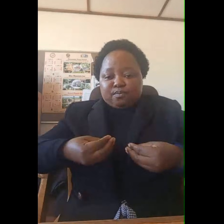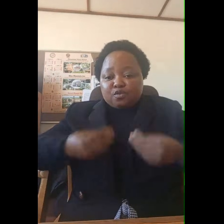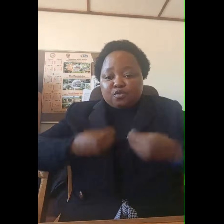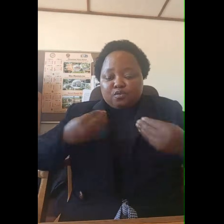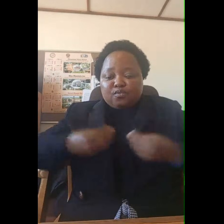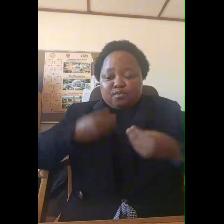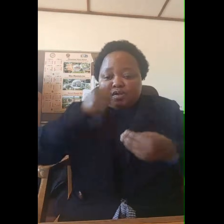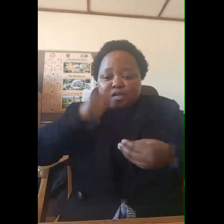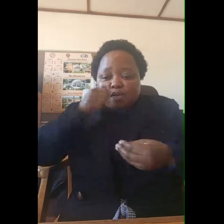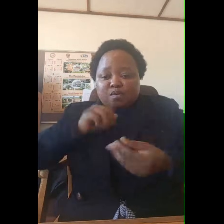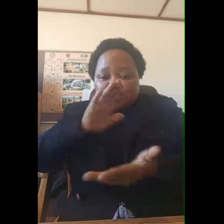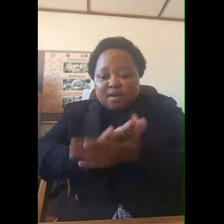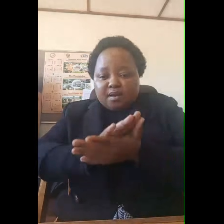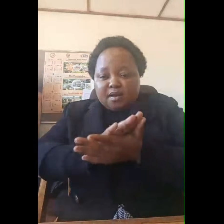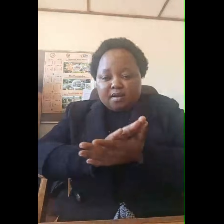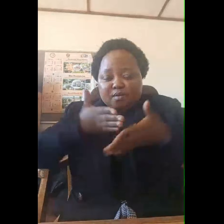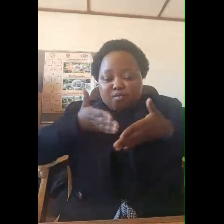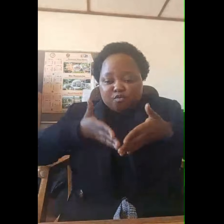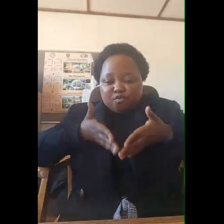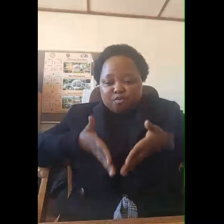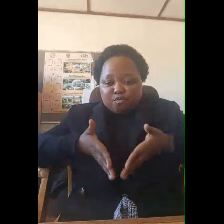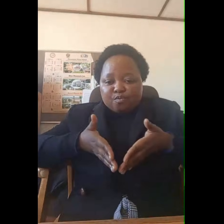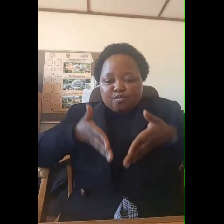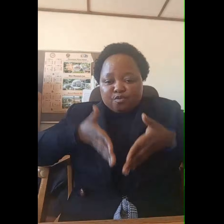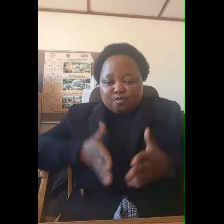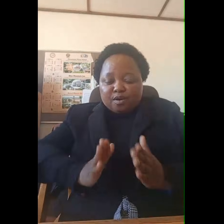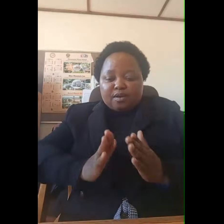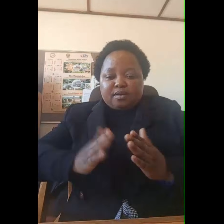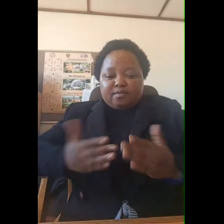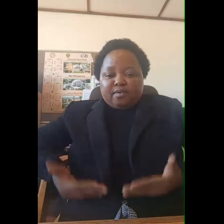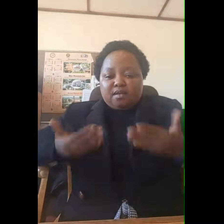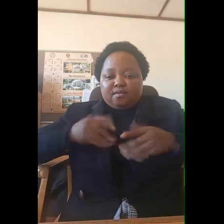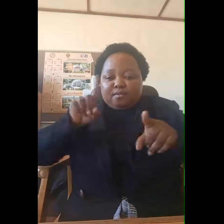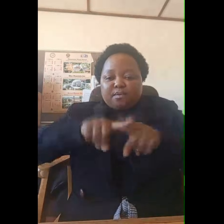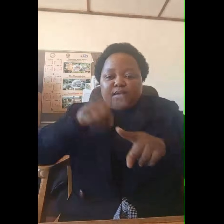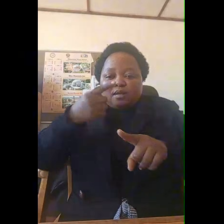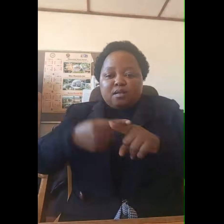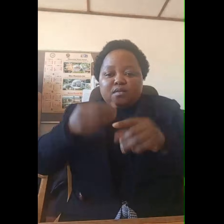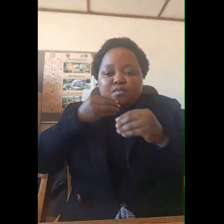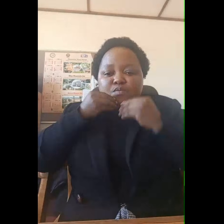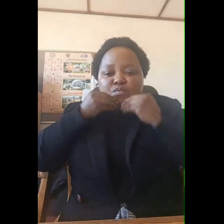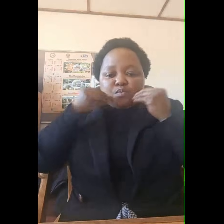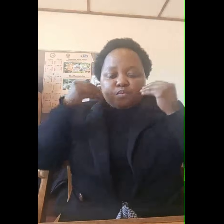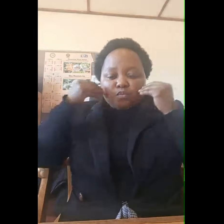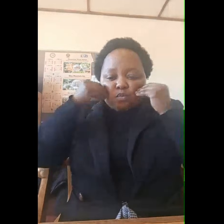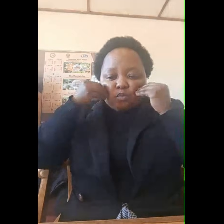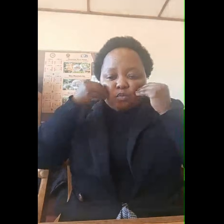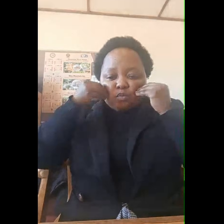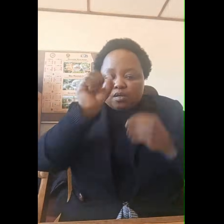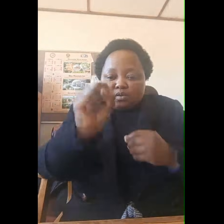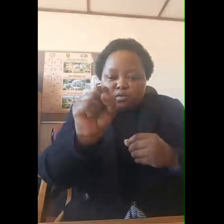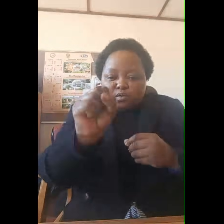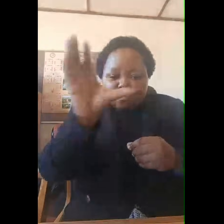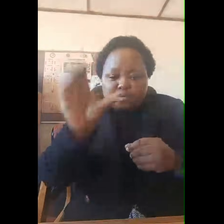across countries such as Mozambique, Timor-Leste, South Africa, and our very